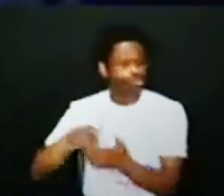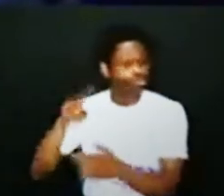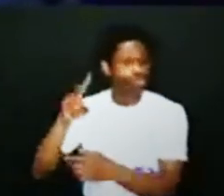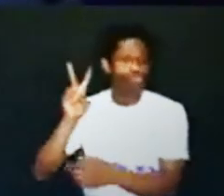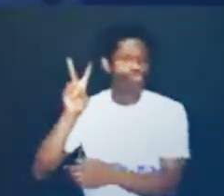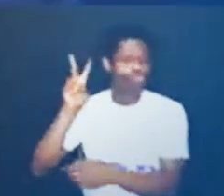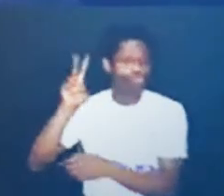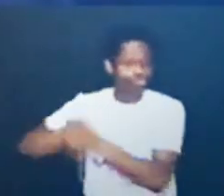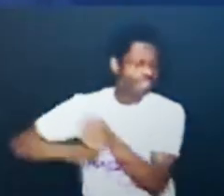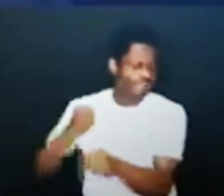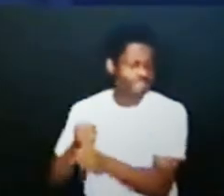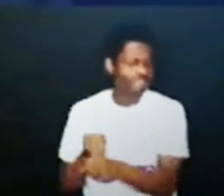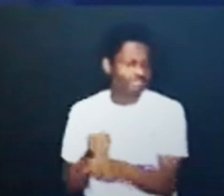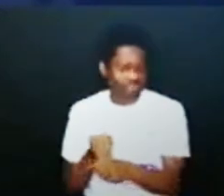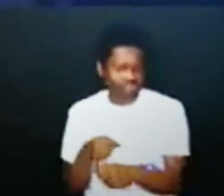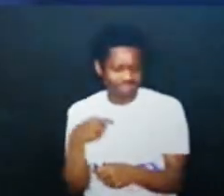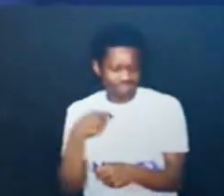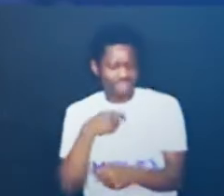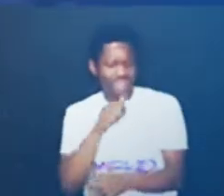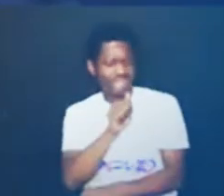But I